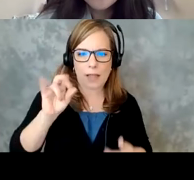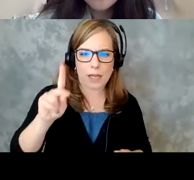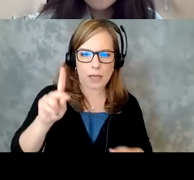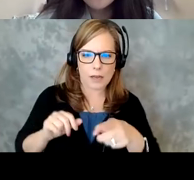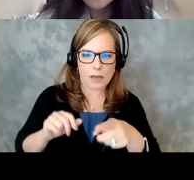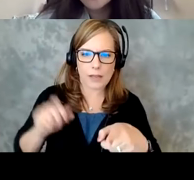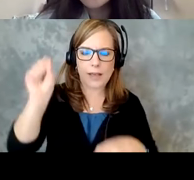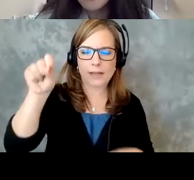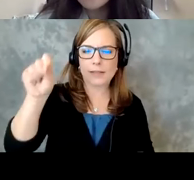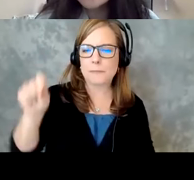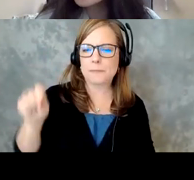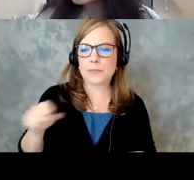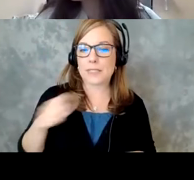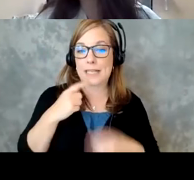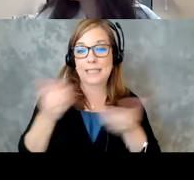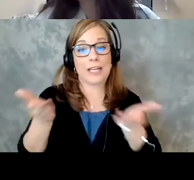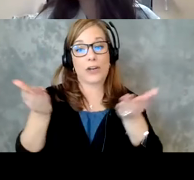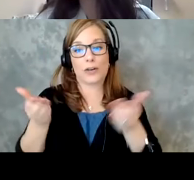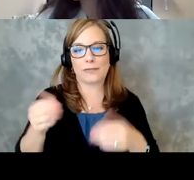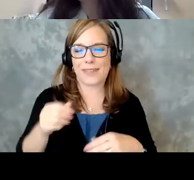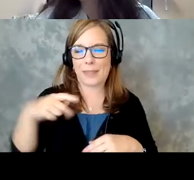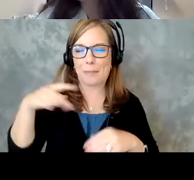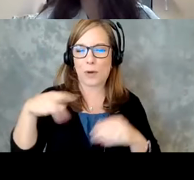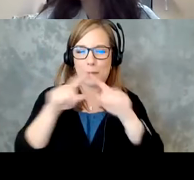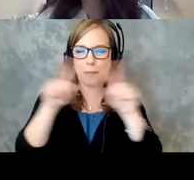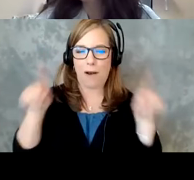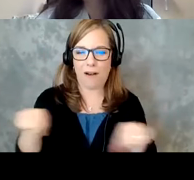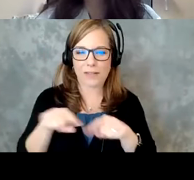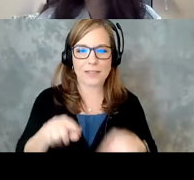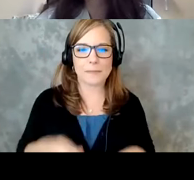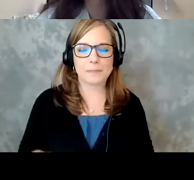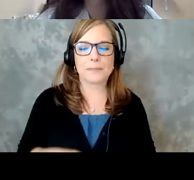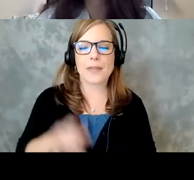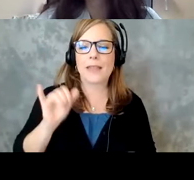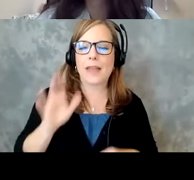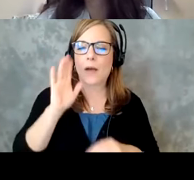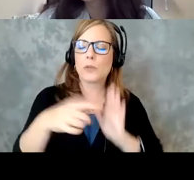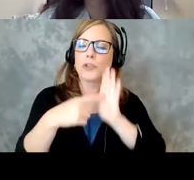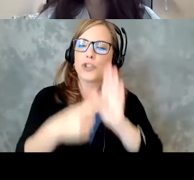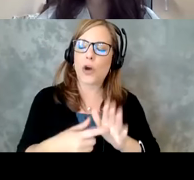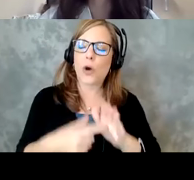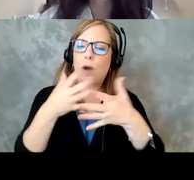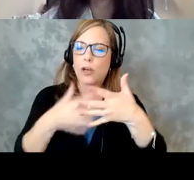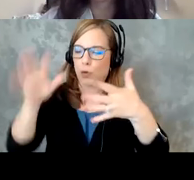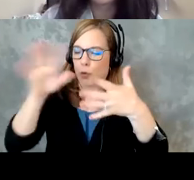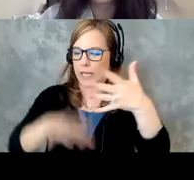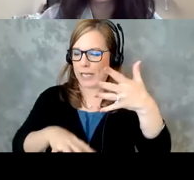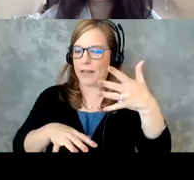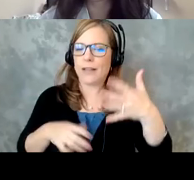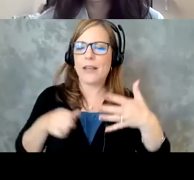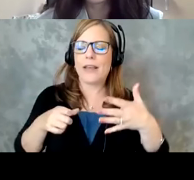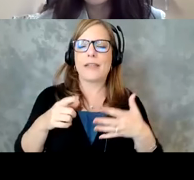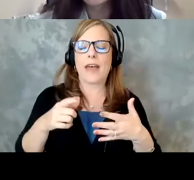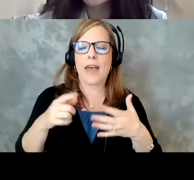So linked here kind of within the purple box is a grid that shows, or a matrix that shows all